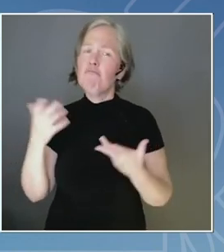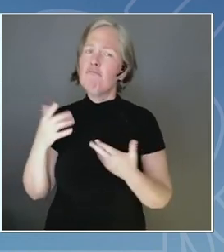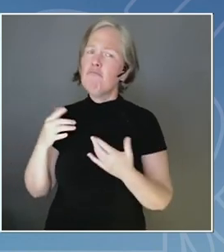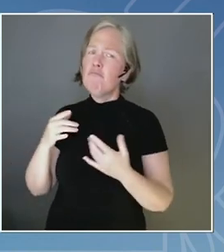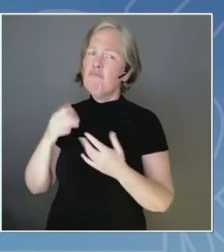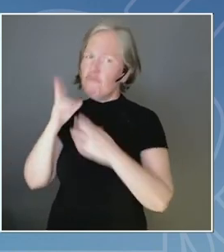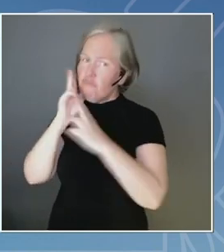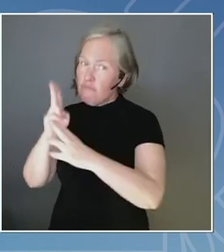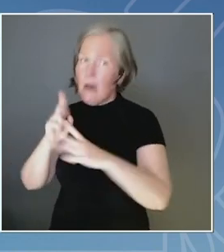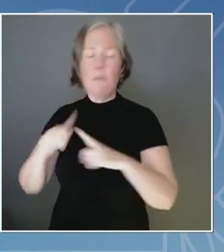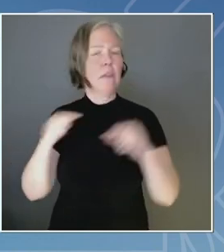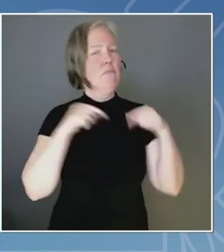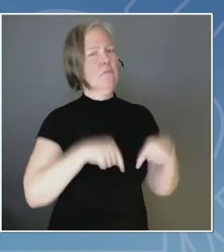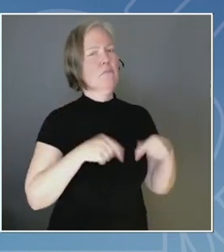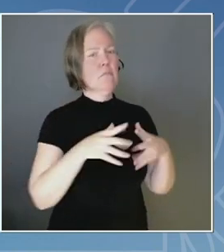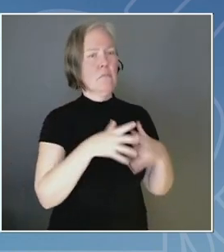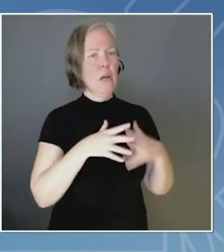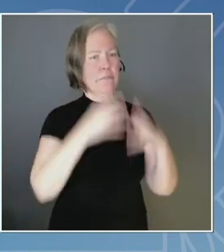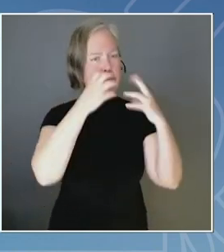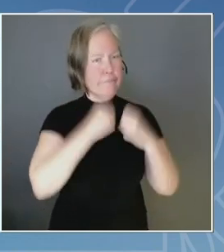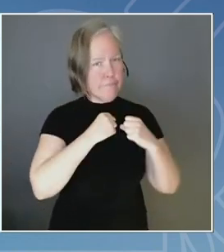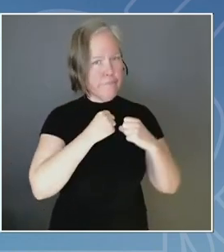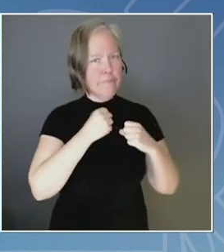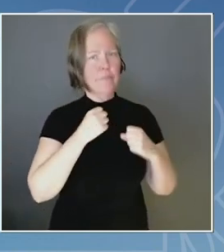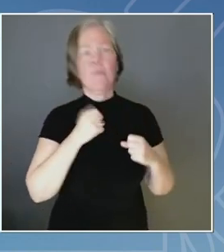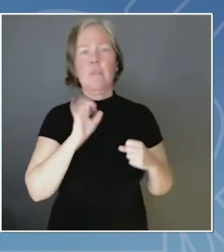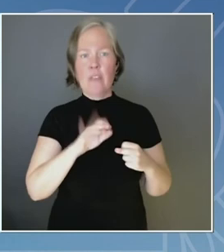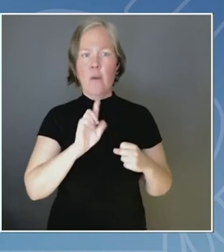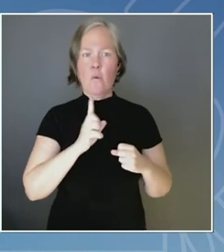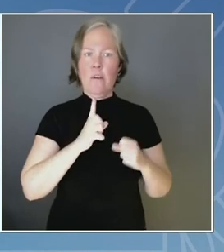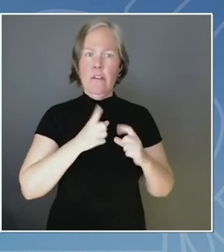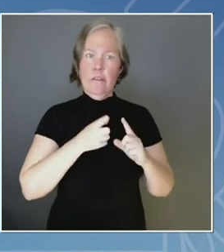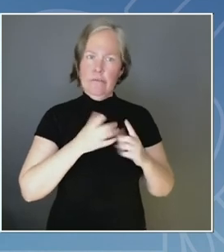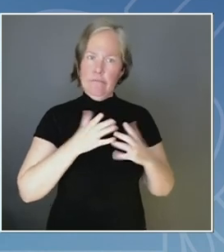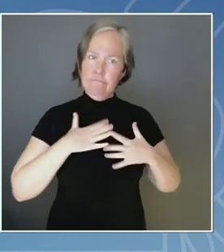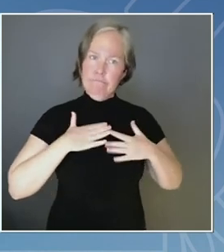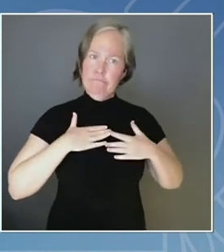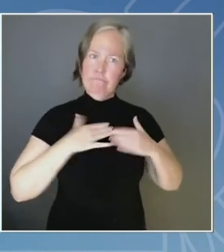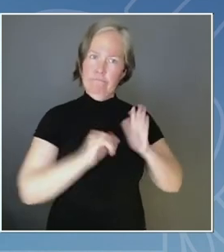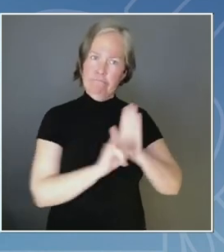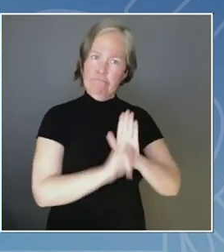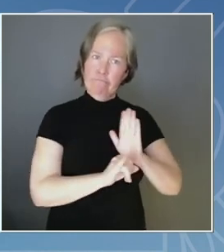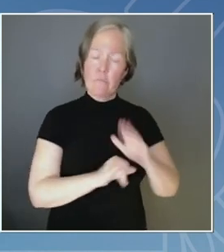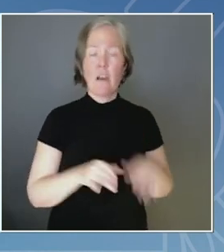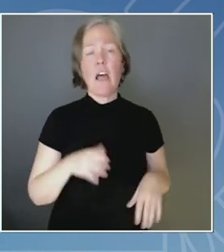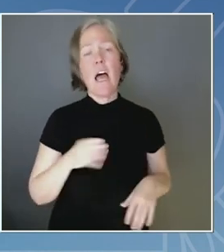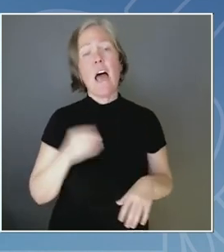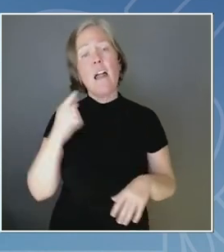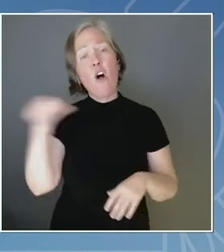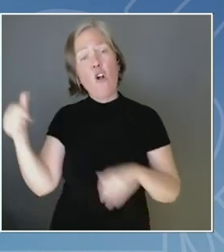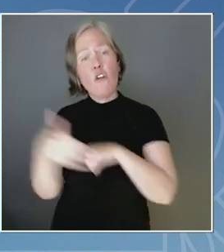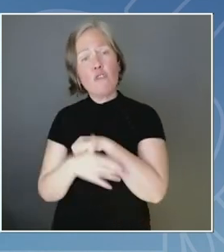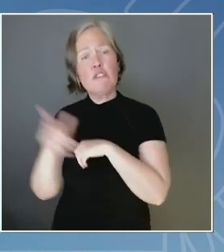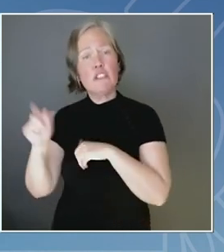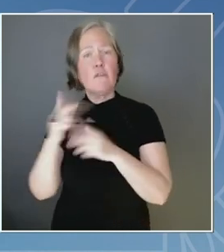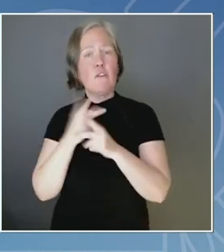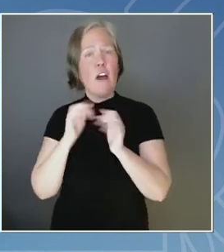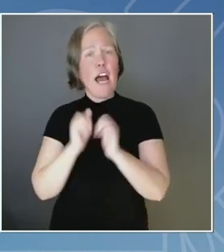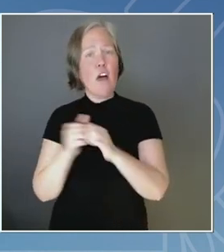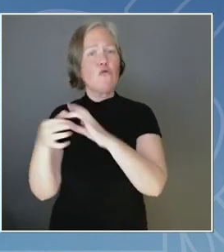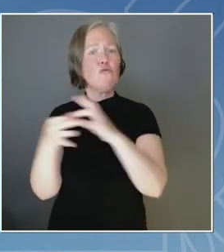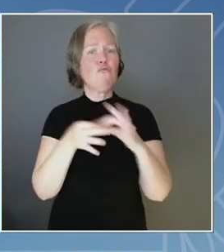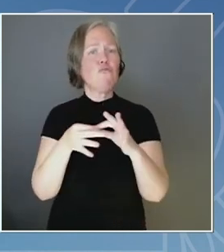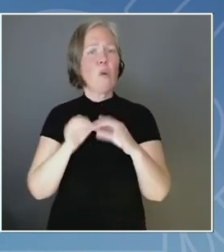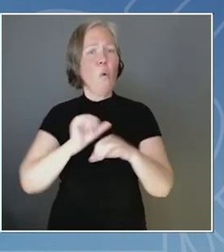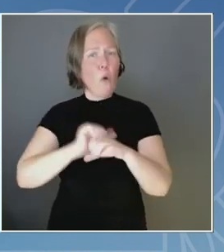particularly in Southeast Asia, have to find a common ground to work with the U.S. And at this moment, if let's say that